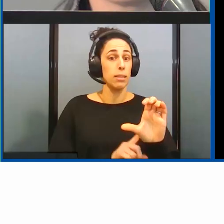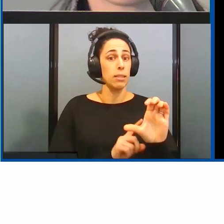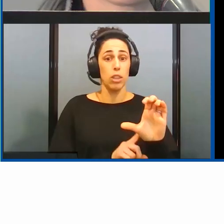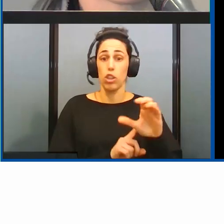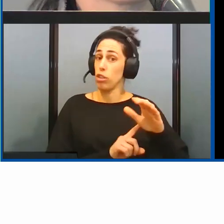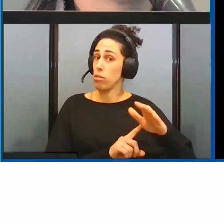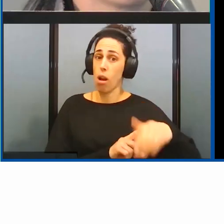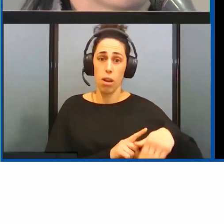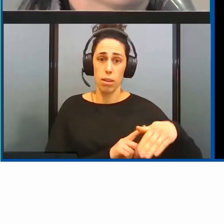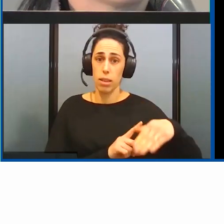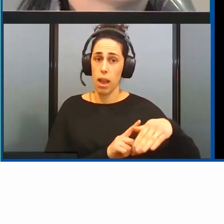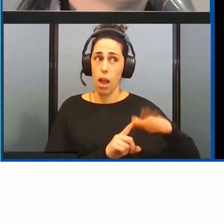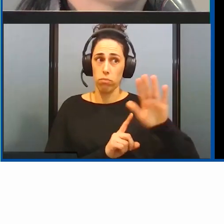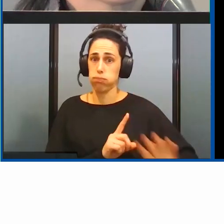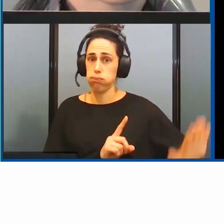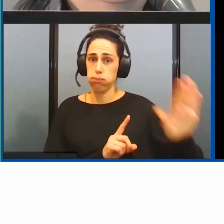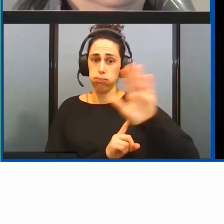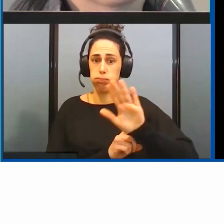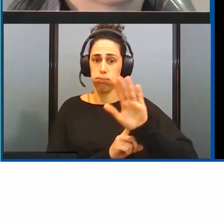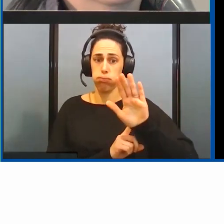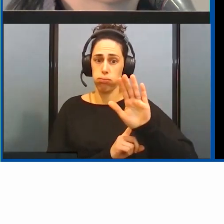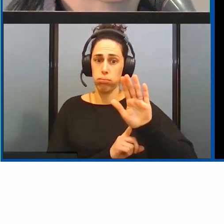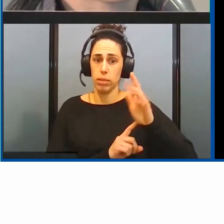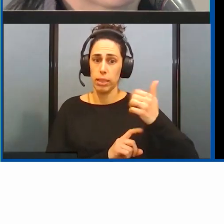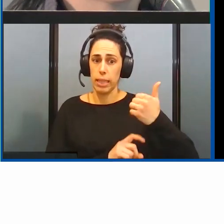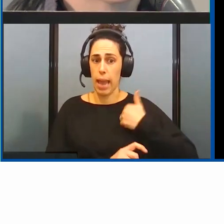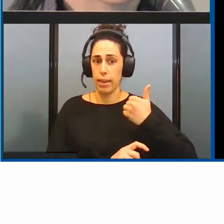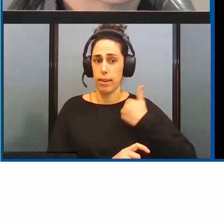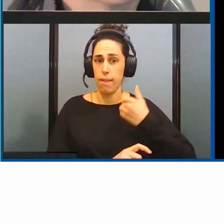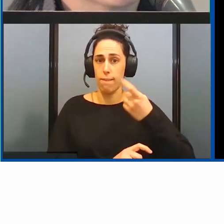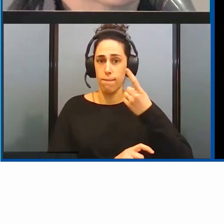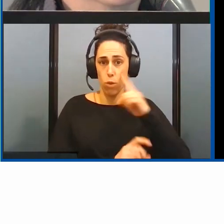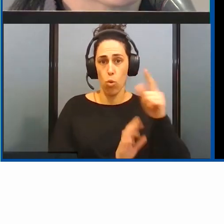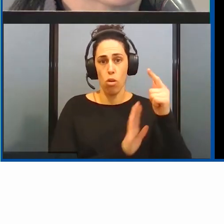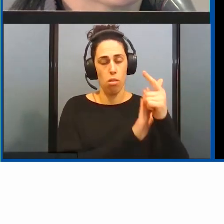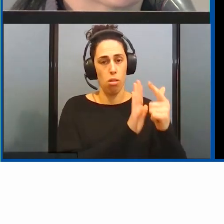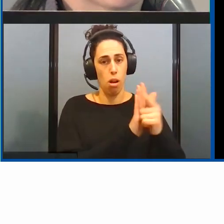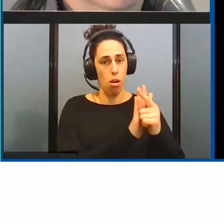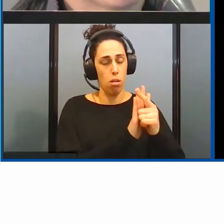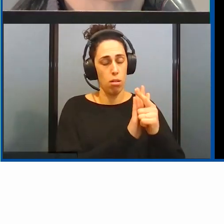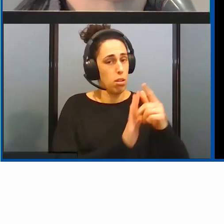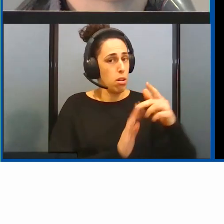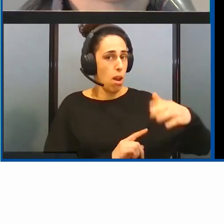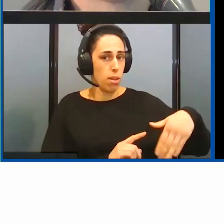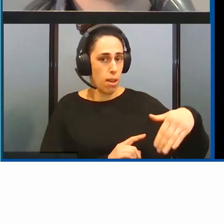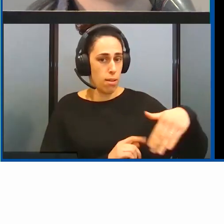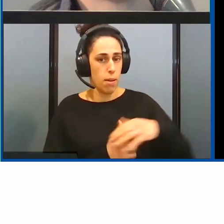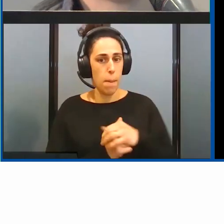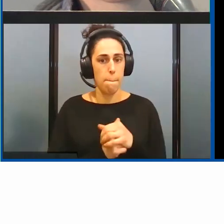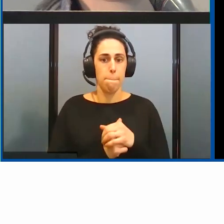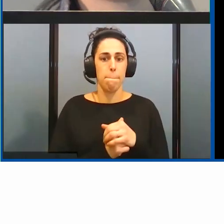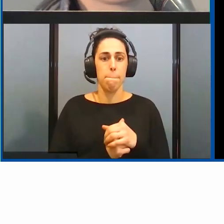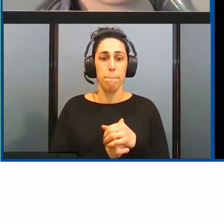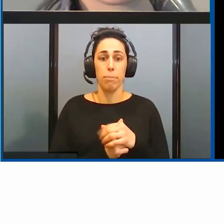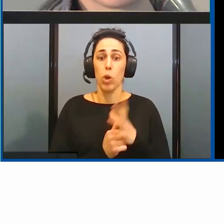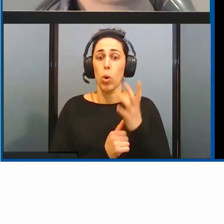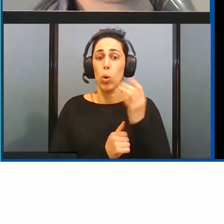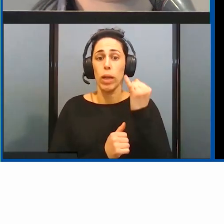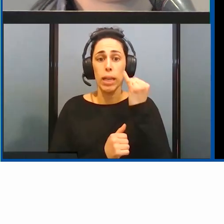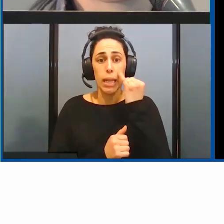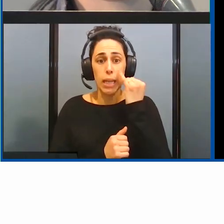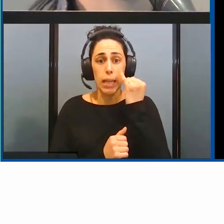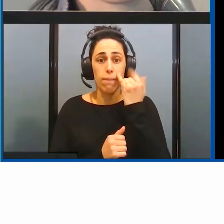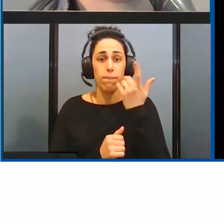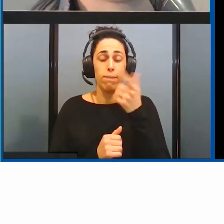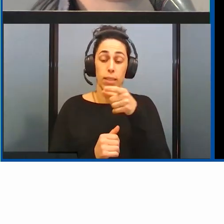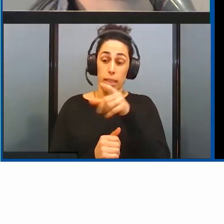in all areas of law. So if it's not listed in legislation and it hasn't been put through case law where